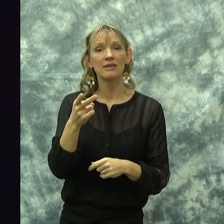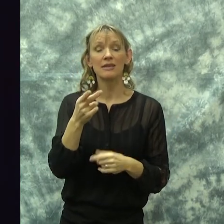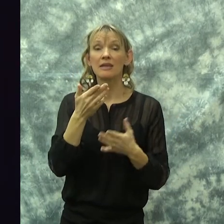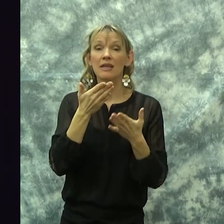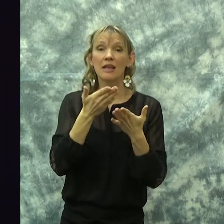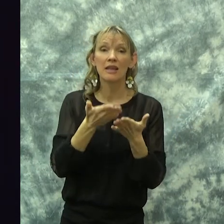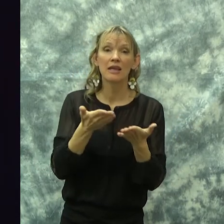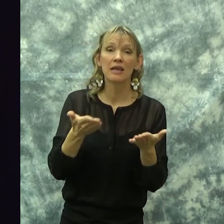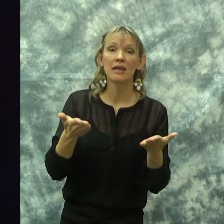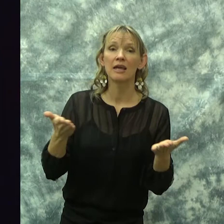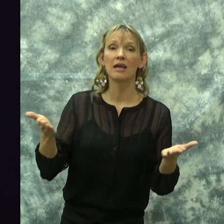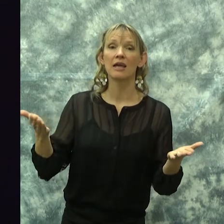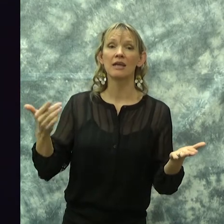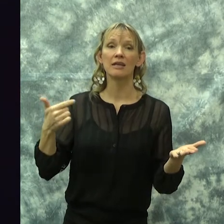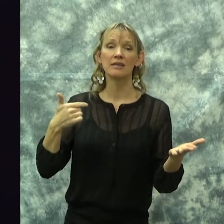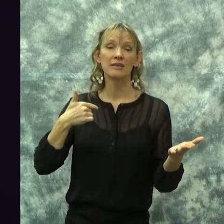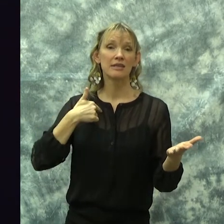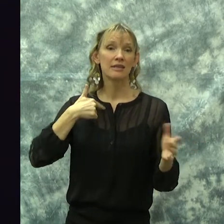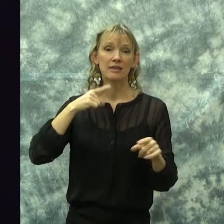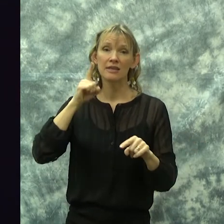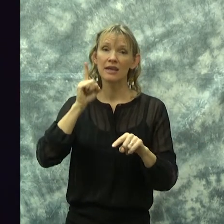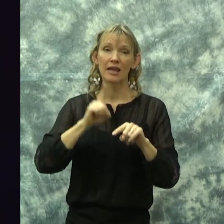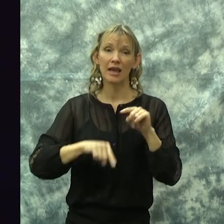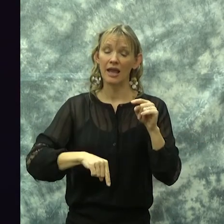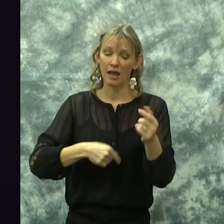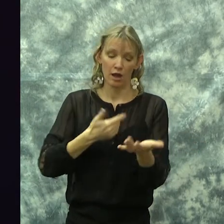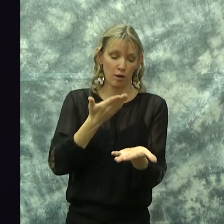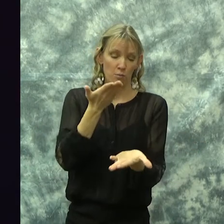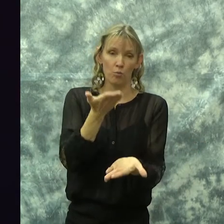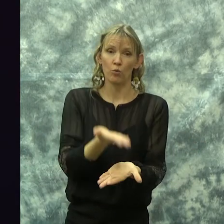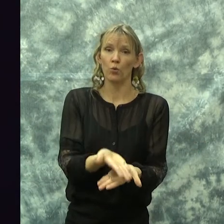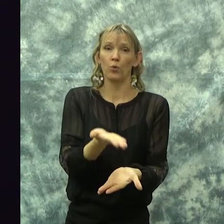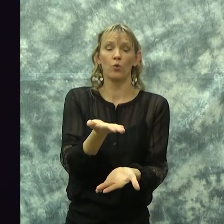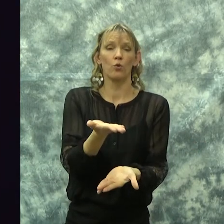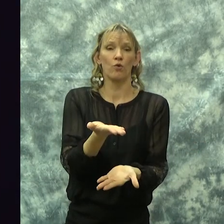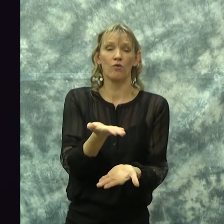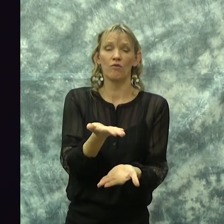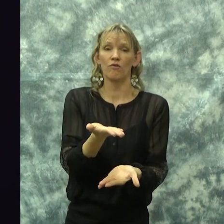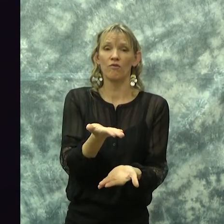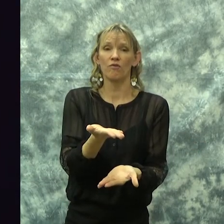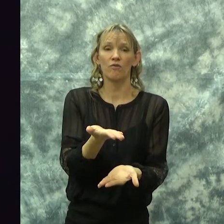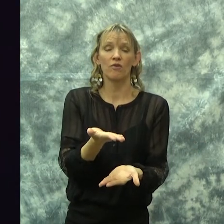in the things I cannot prove.